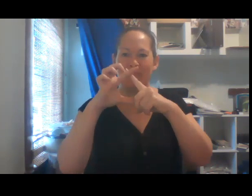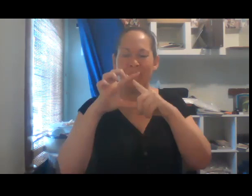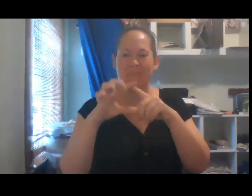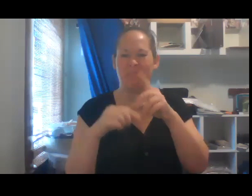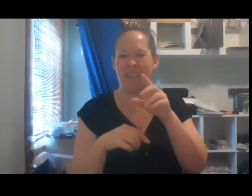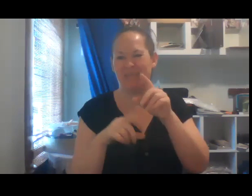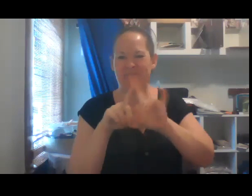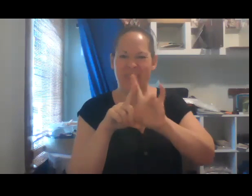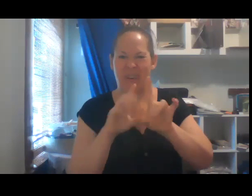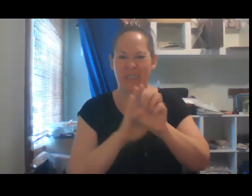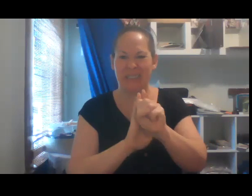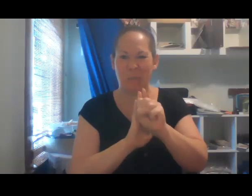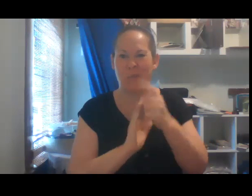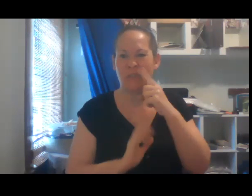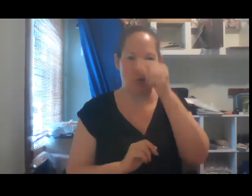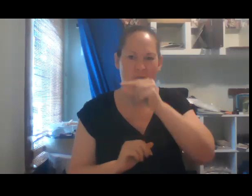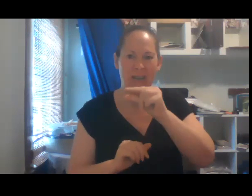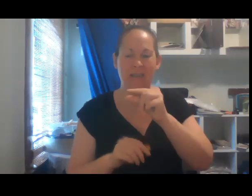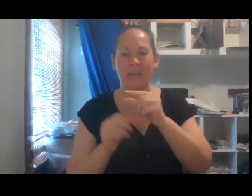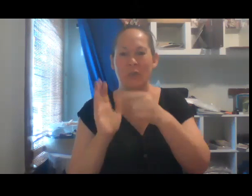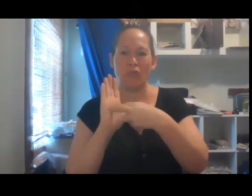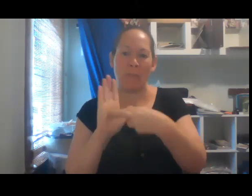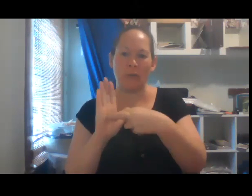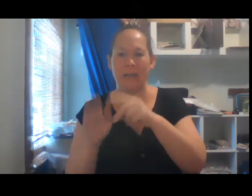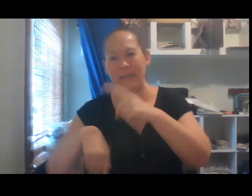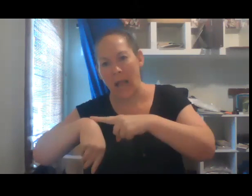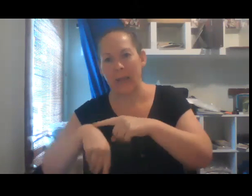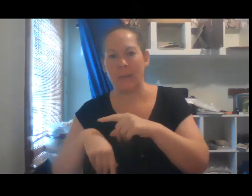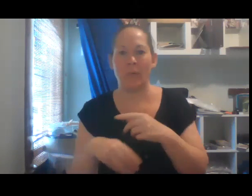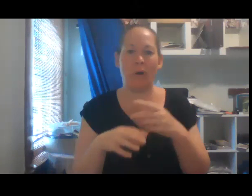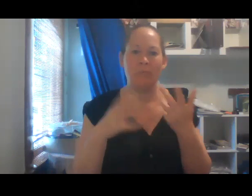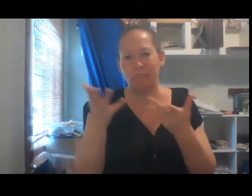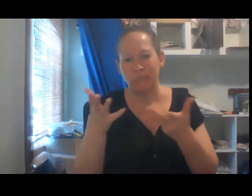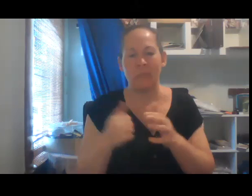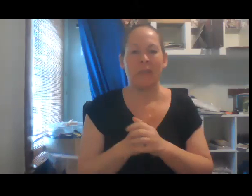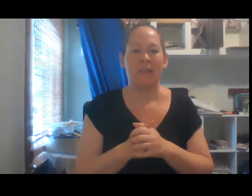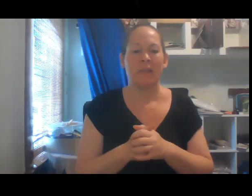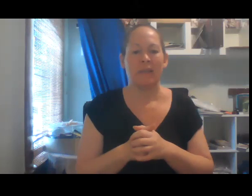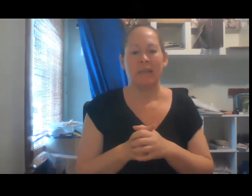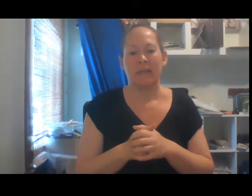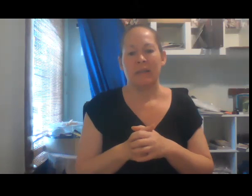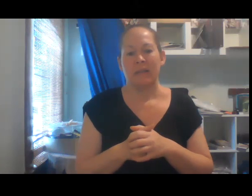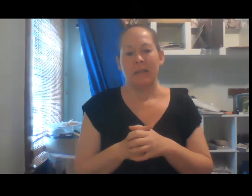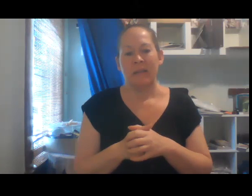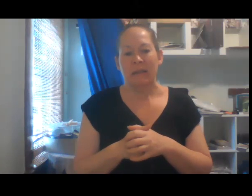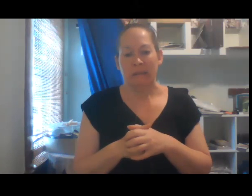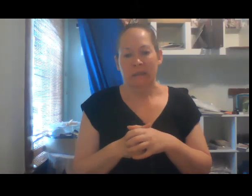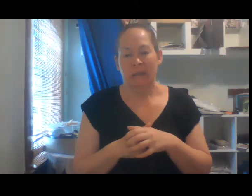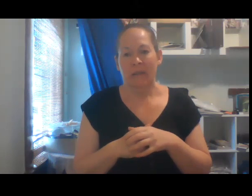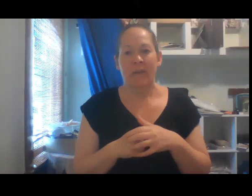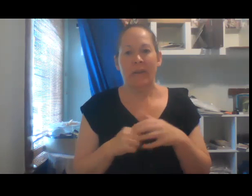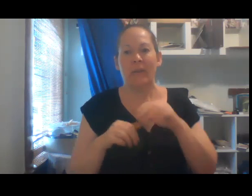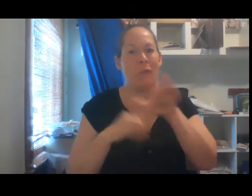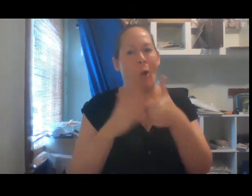constant. Lambda gets used in radioactive ones. It's usually divide by lambda. They all have a meaning within the